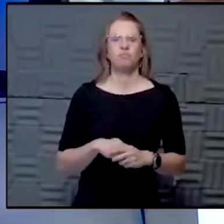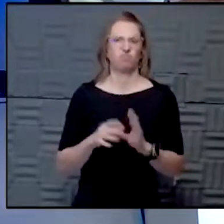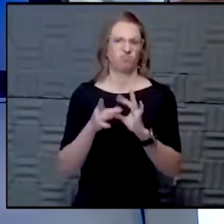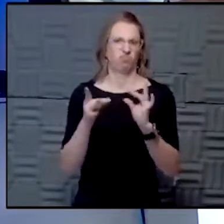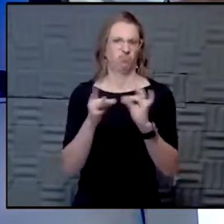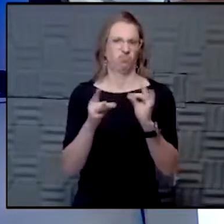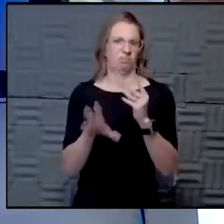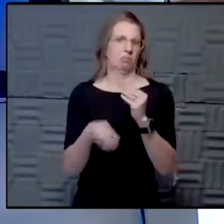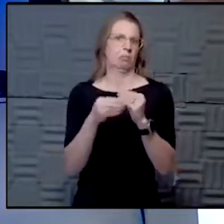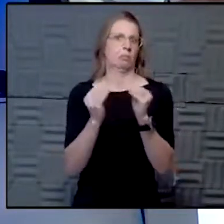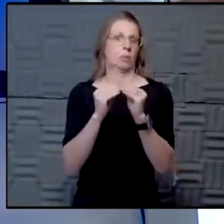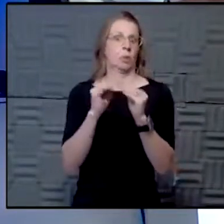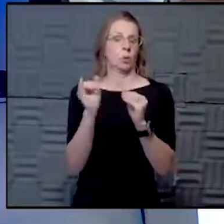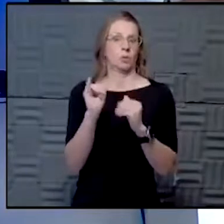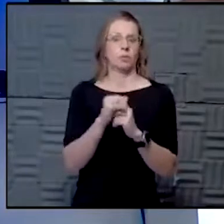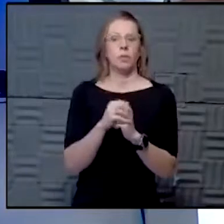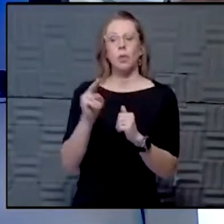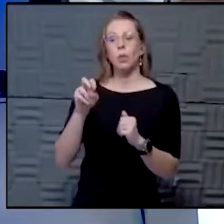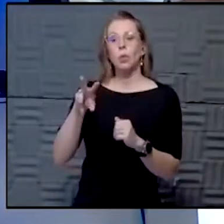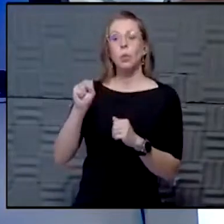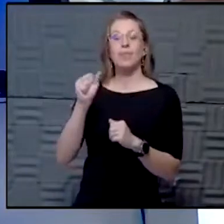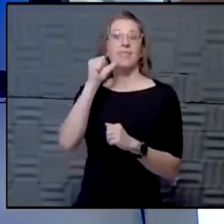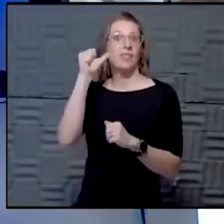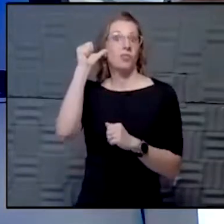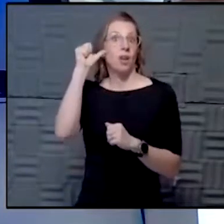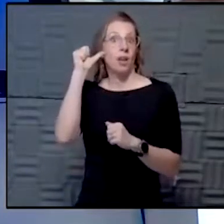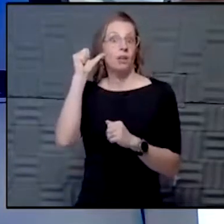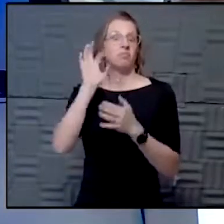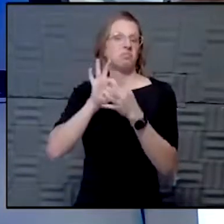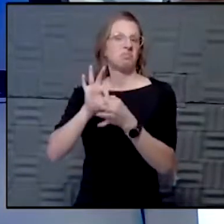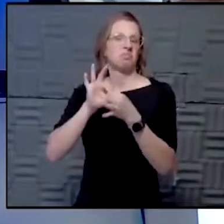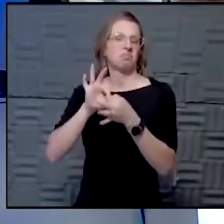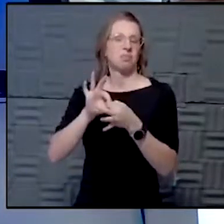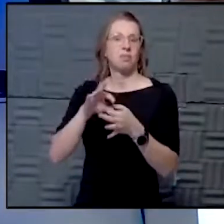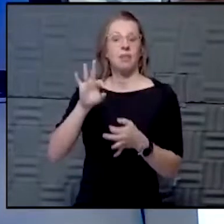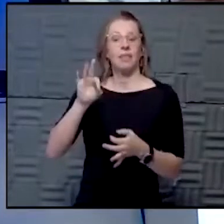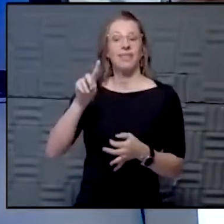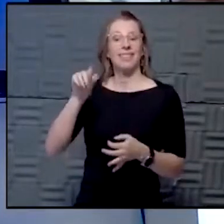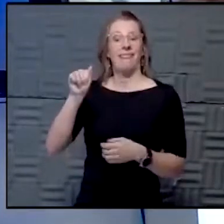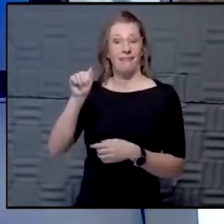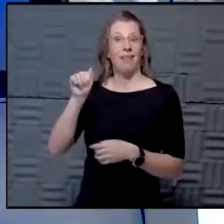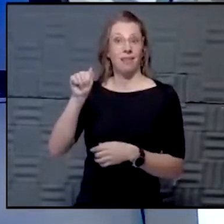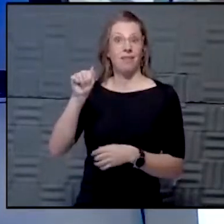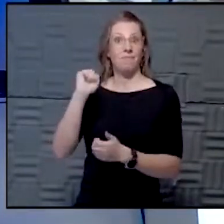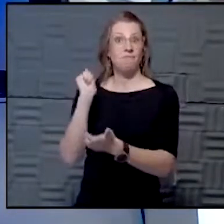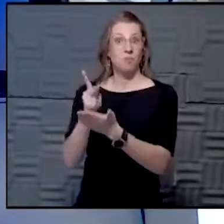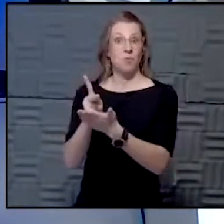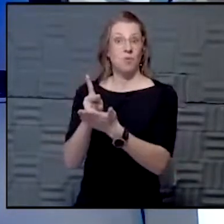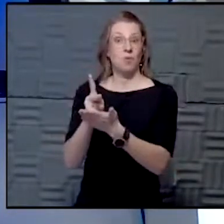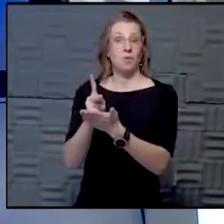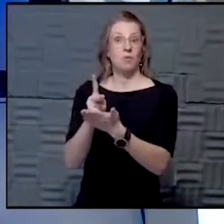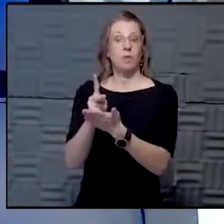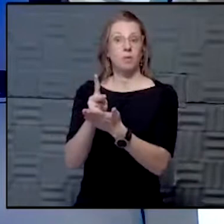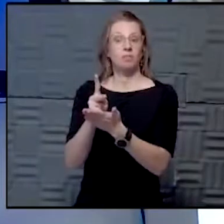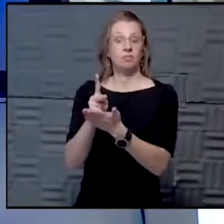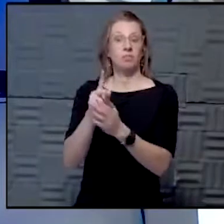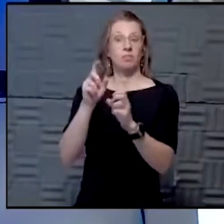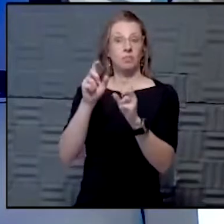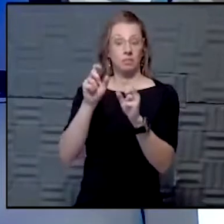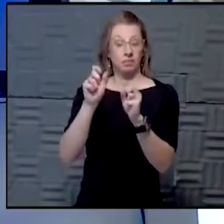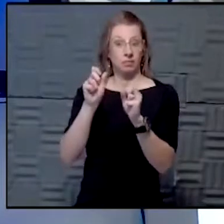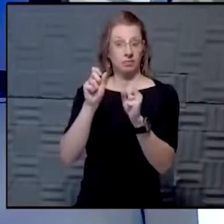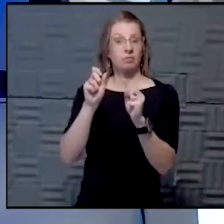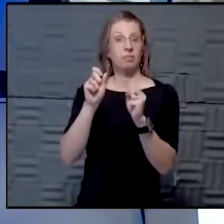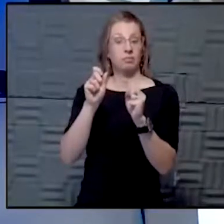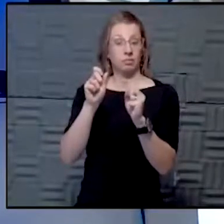this is probably in relation to the news yesterday that the FDA has approved expansion of the emergency